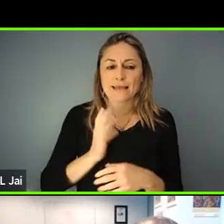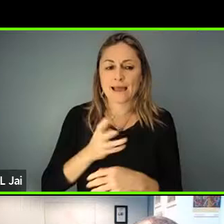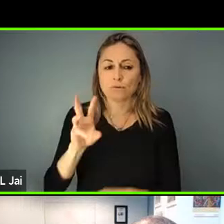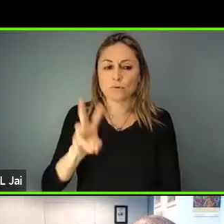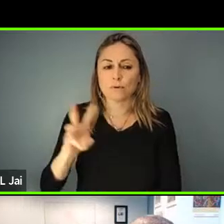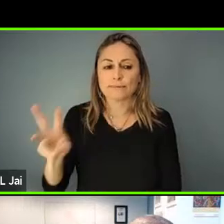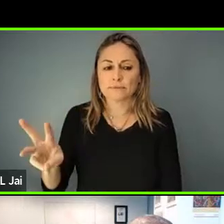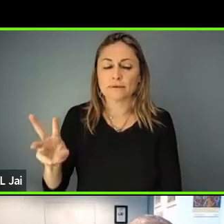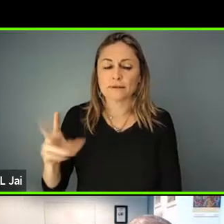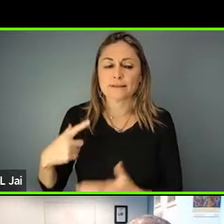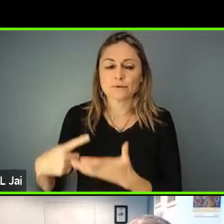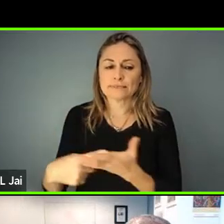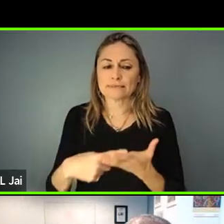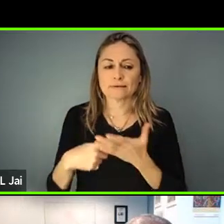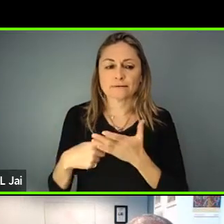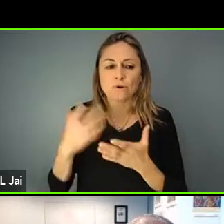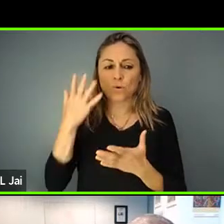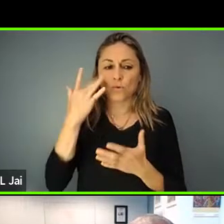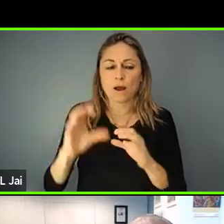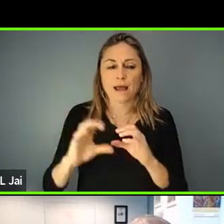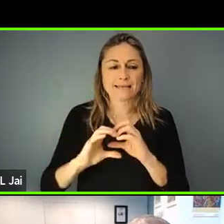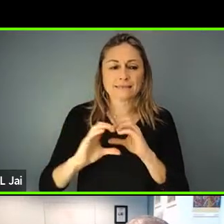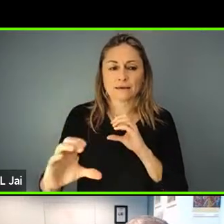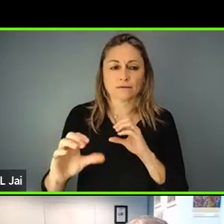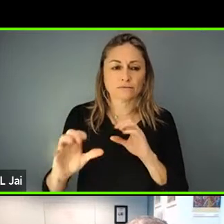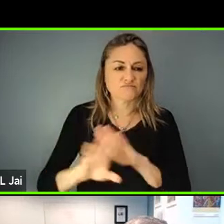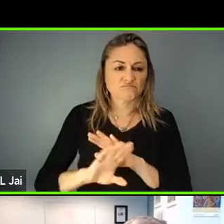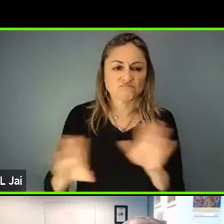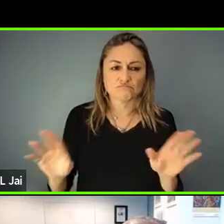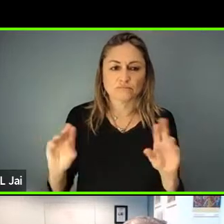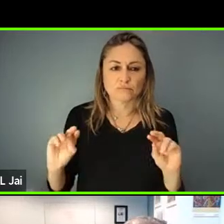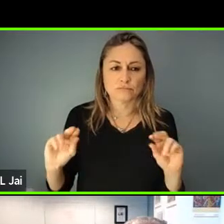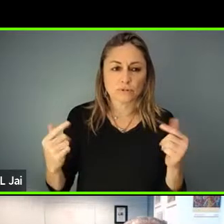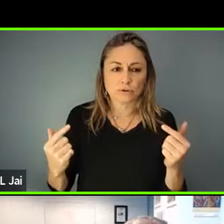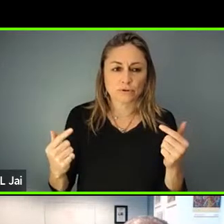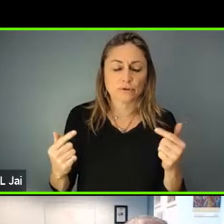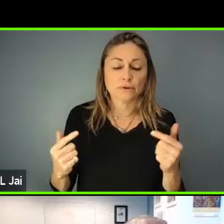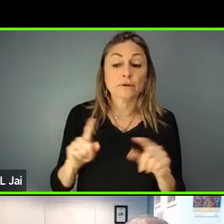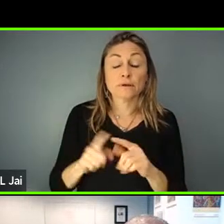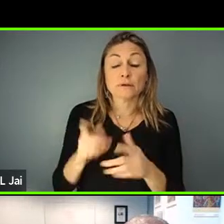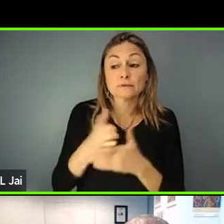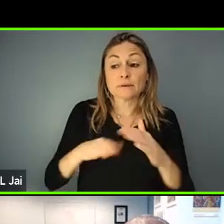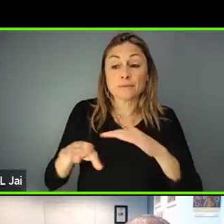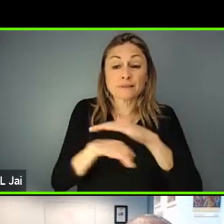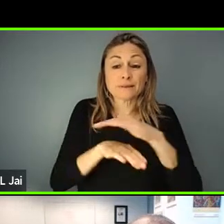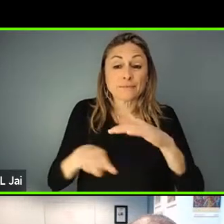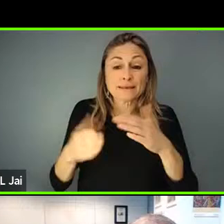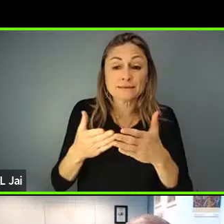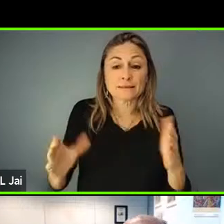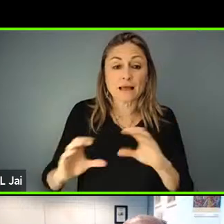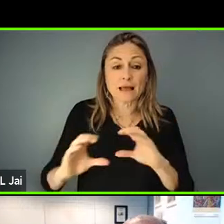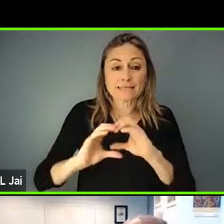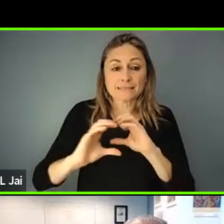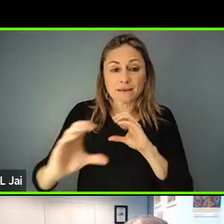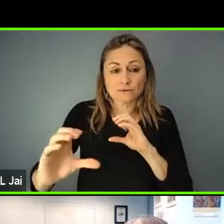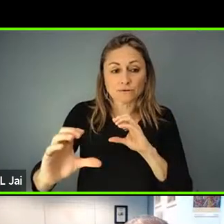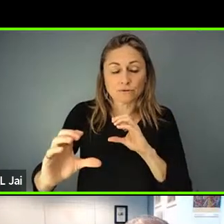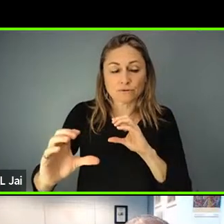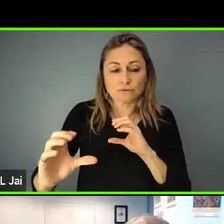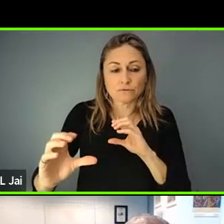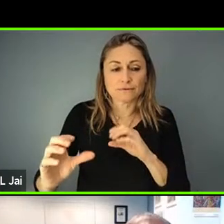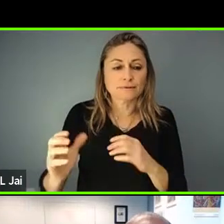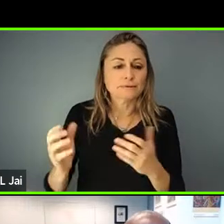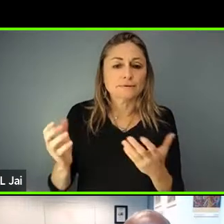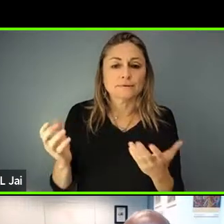the discussion of why a tunnel doesn't work. But some of the basic things is that a tunnel would not be